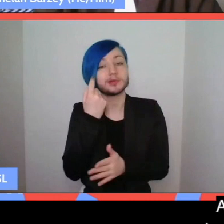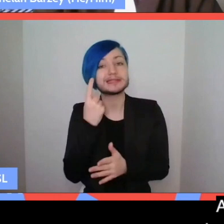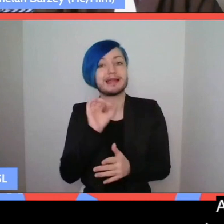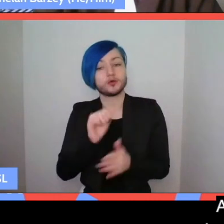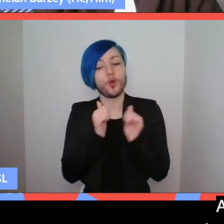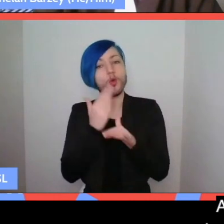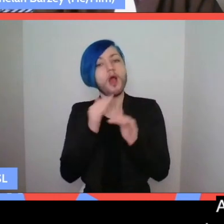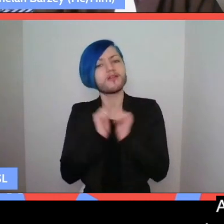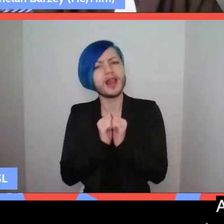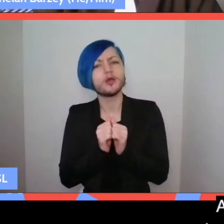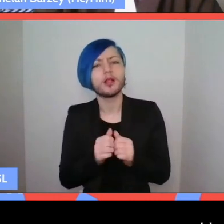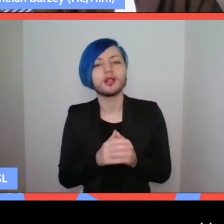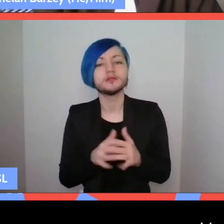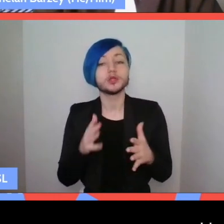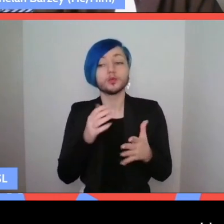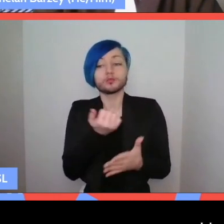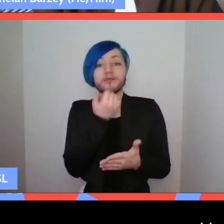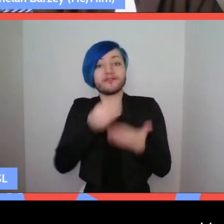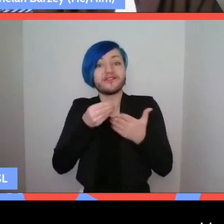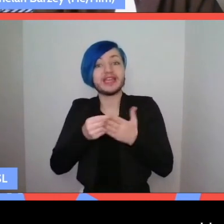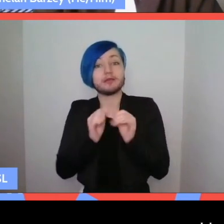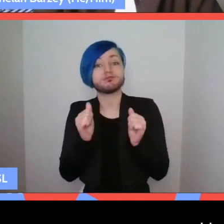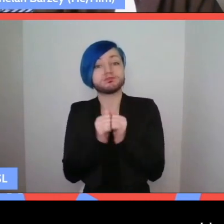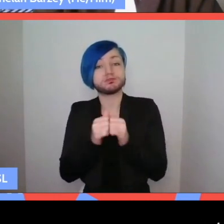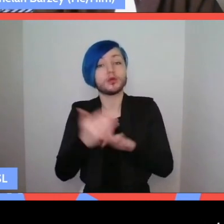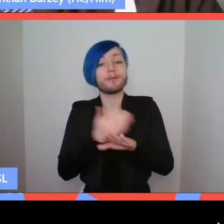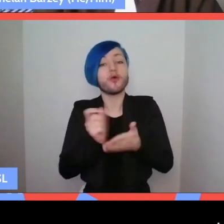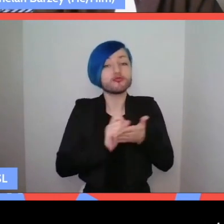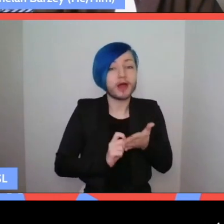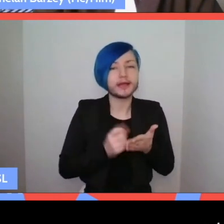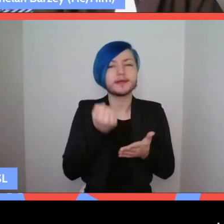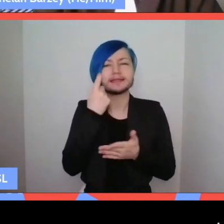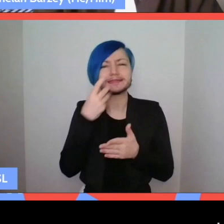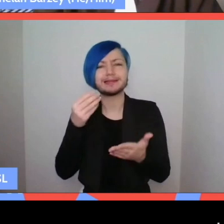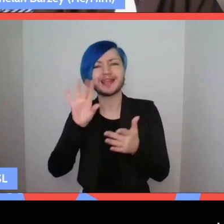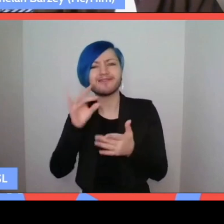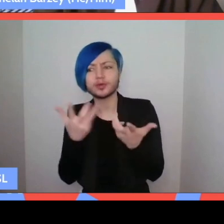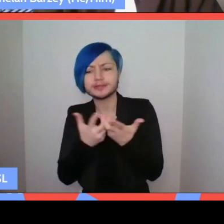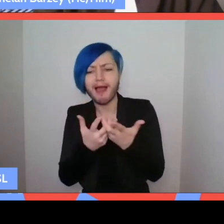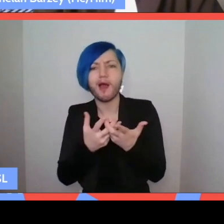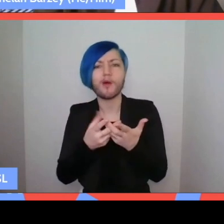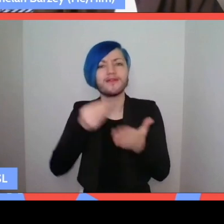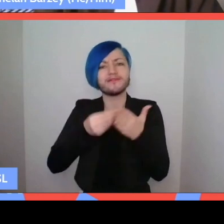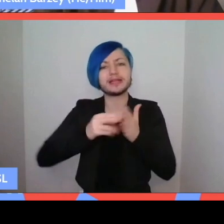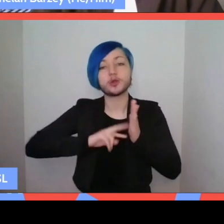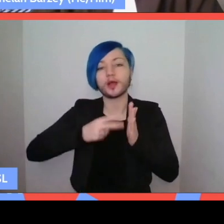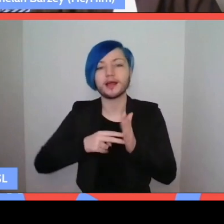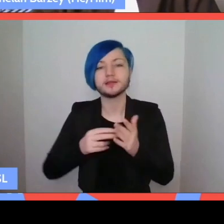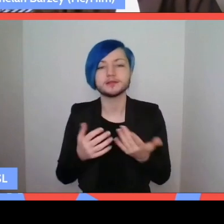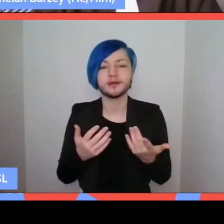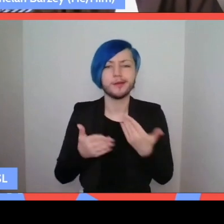rates before submitting a piece, and learn how to invoice properly and be financially organized. More organized than my running